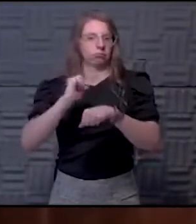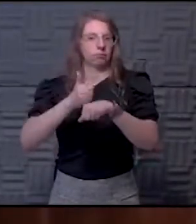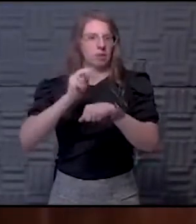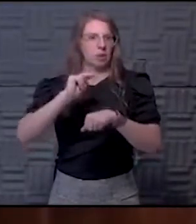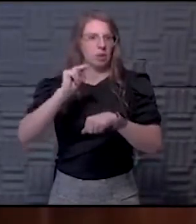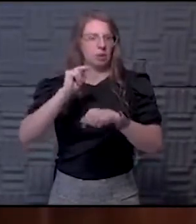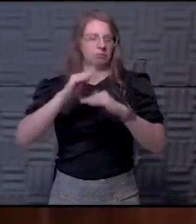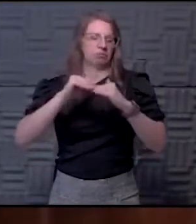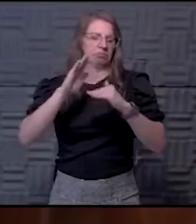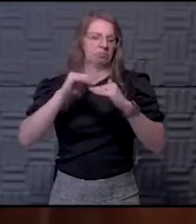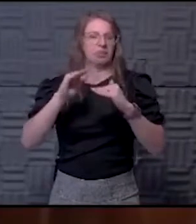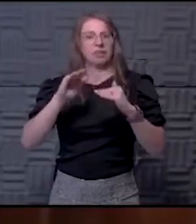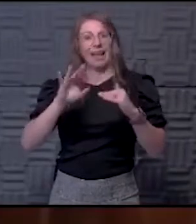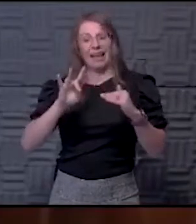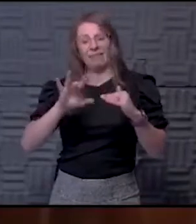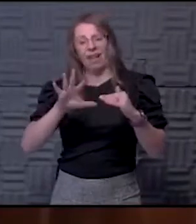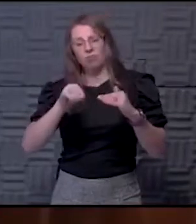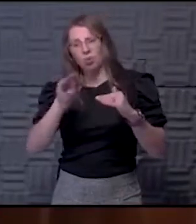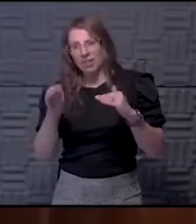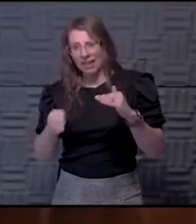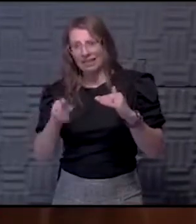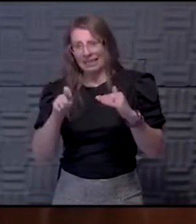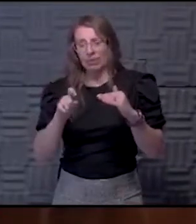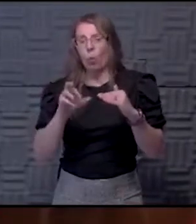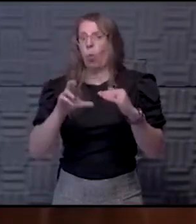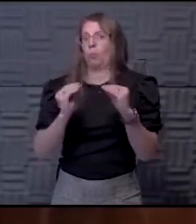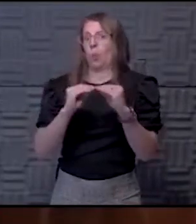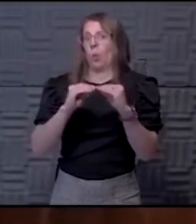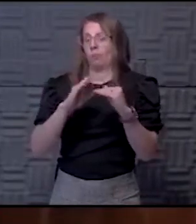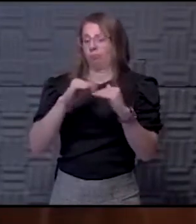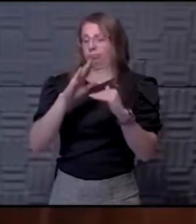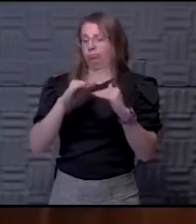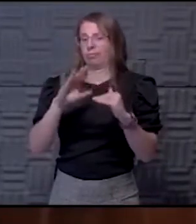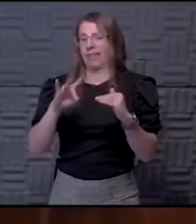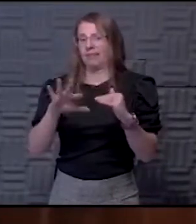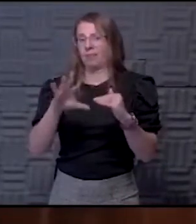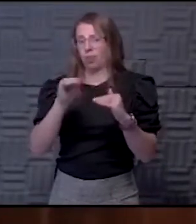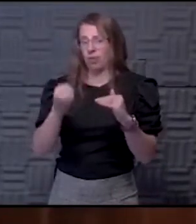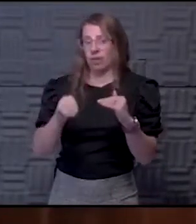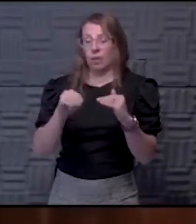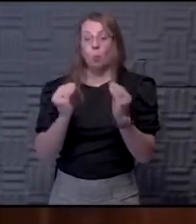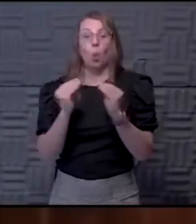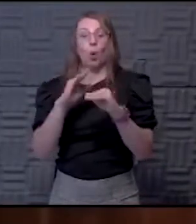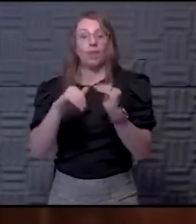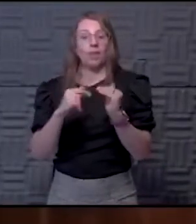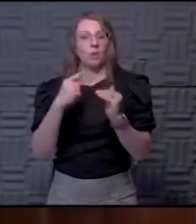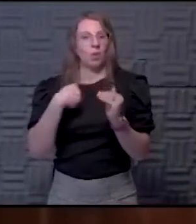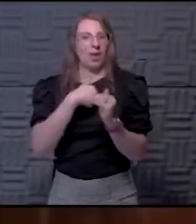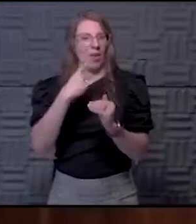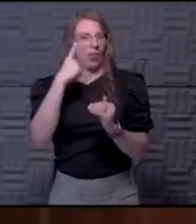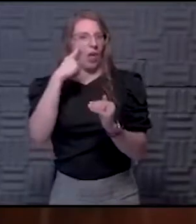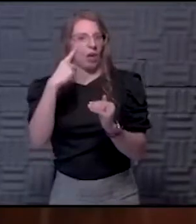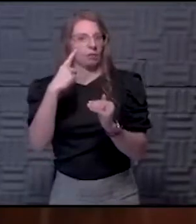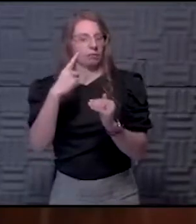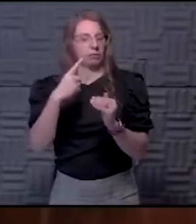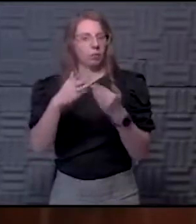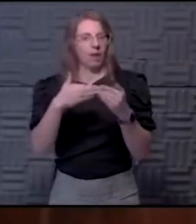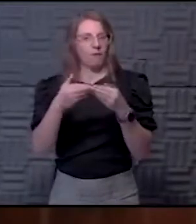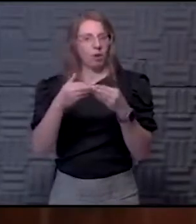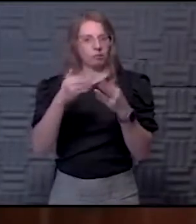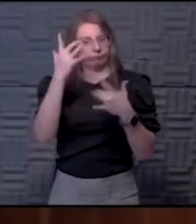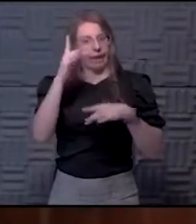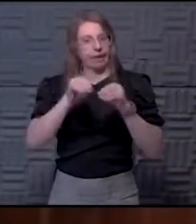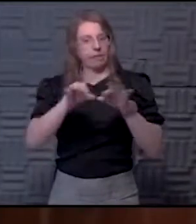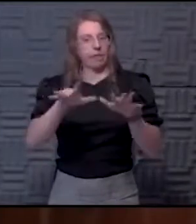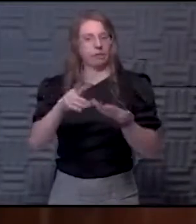of 85% or so, higher than what we thought it was at the beginning of this pandemic. And we have in